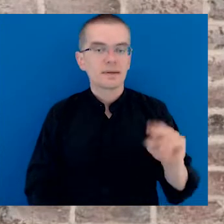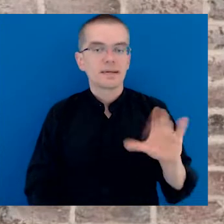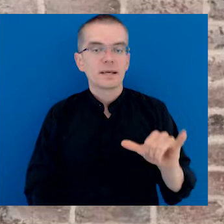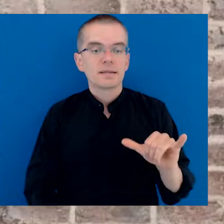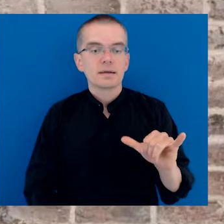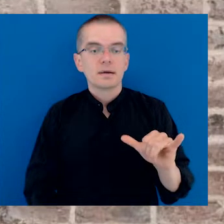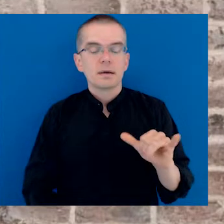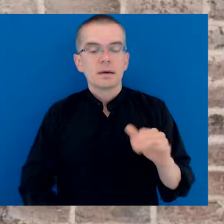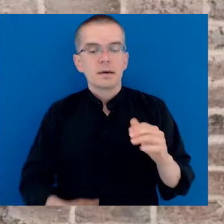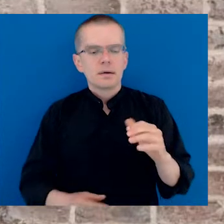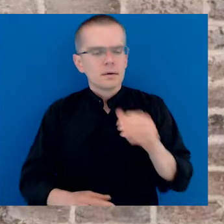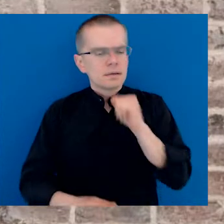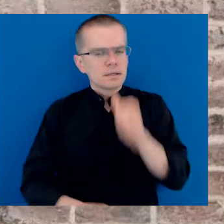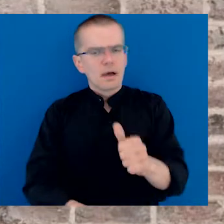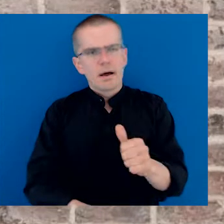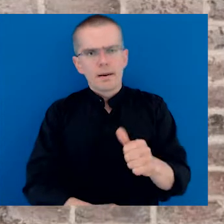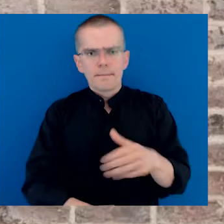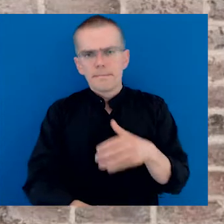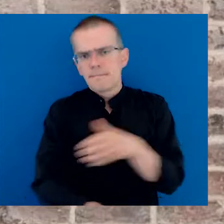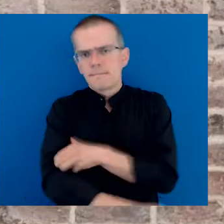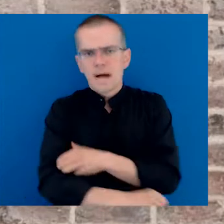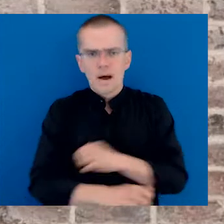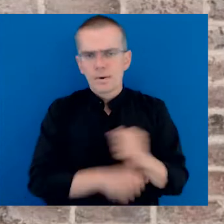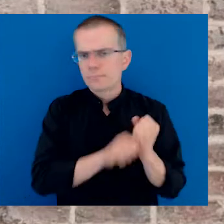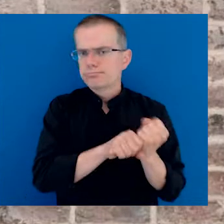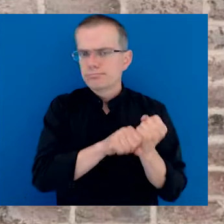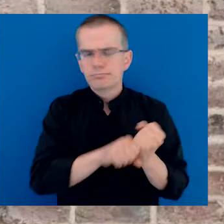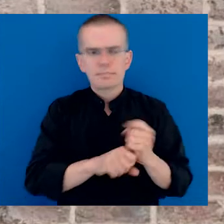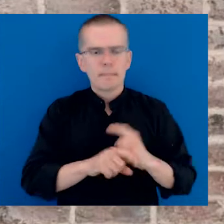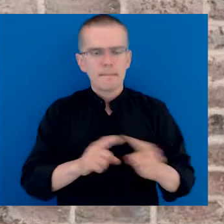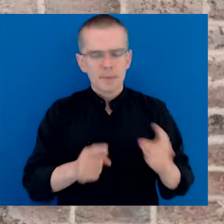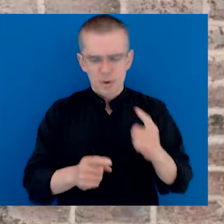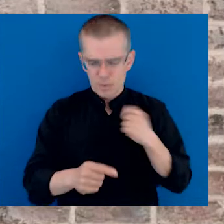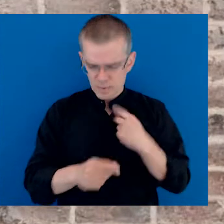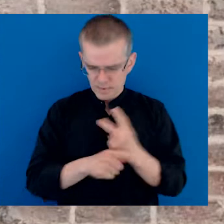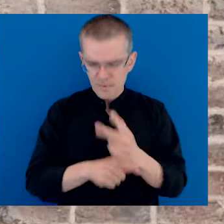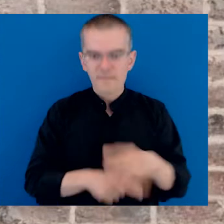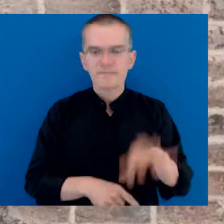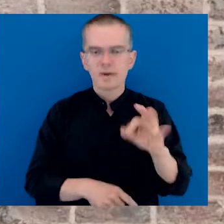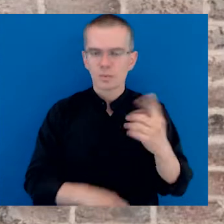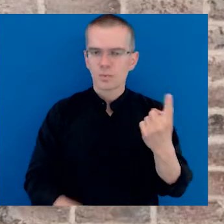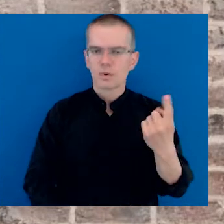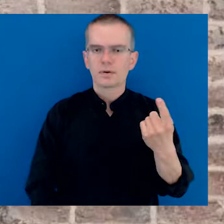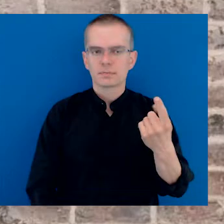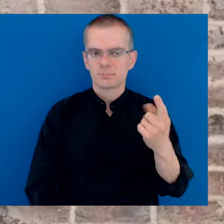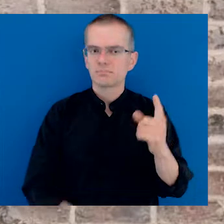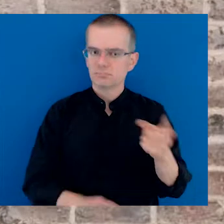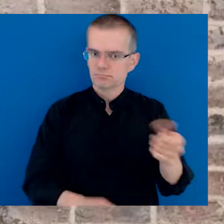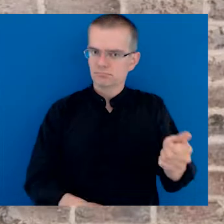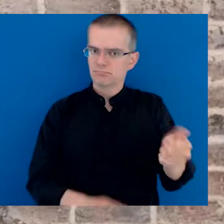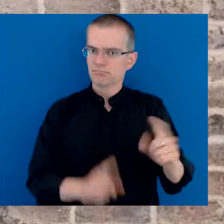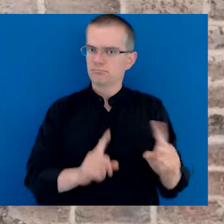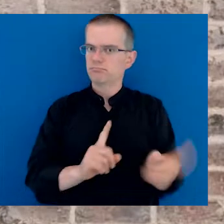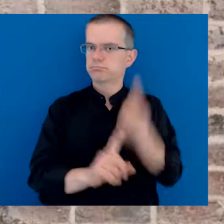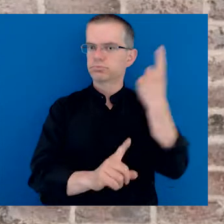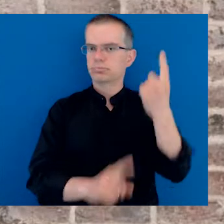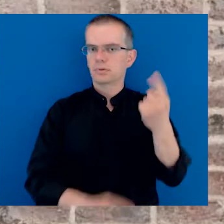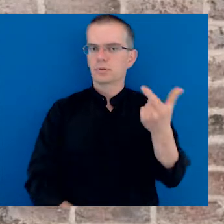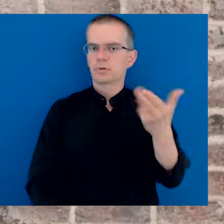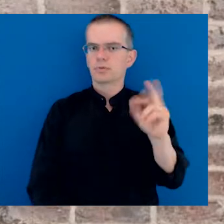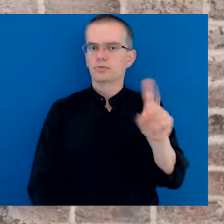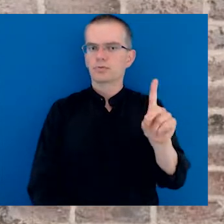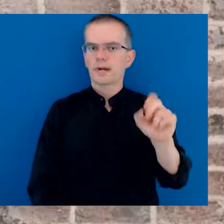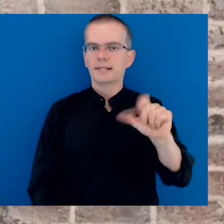slam, right? In the, let me see where that was. He hits a grand slam